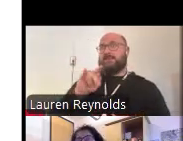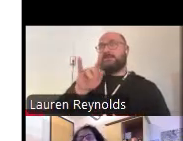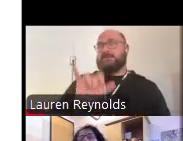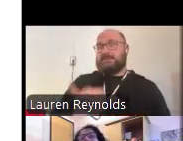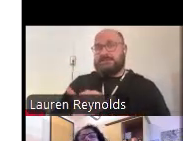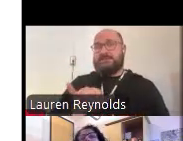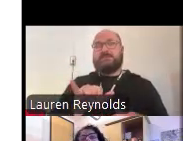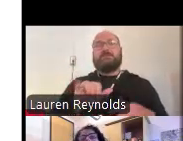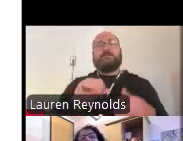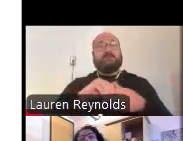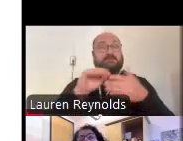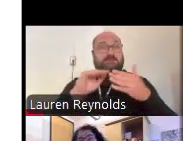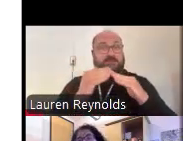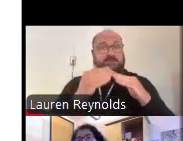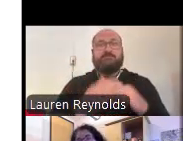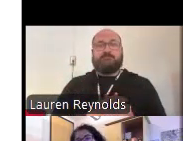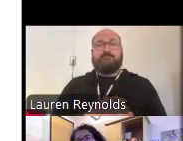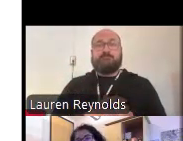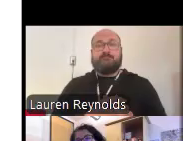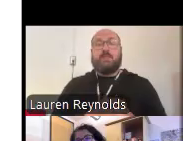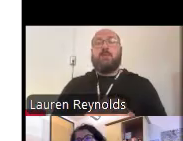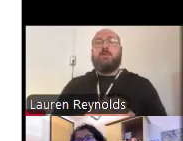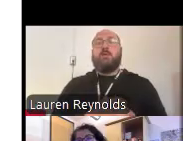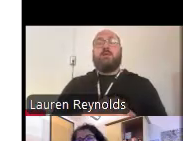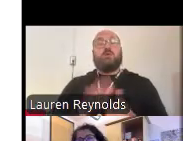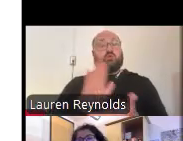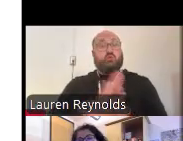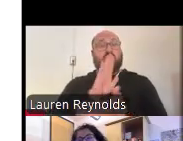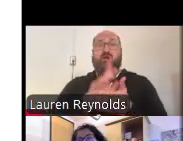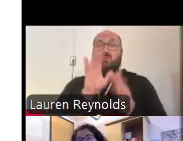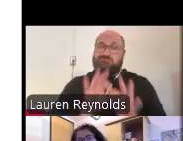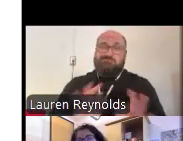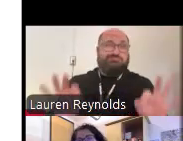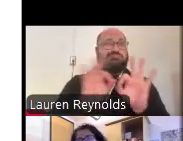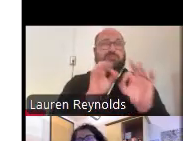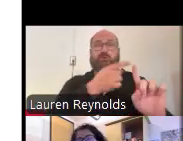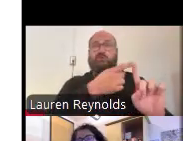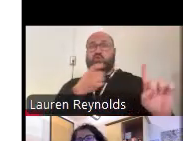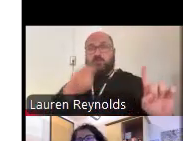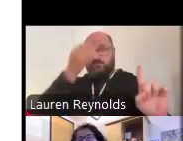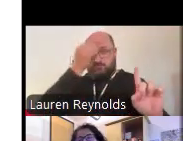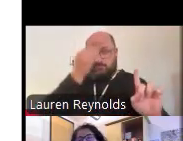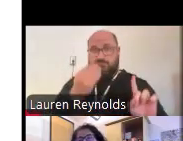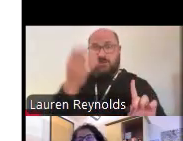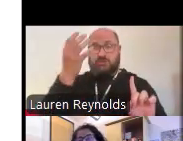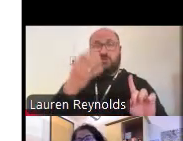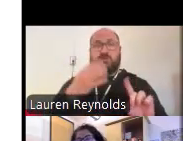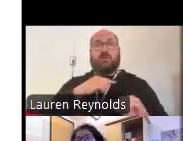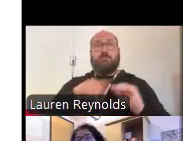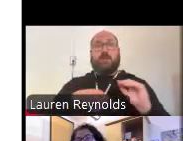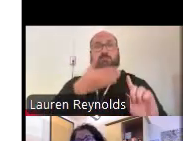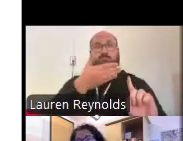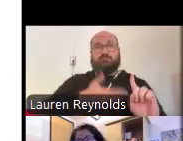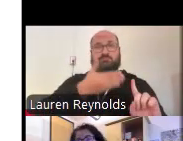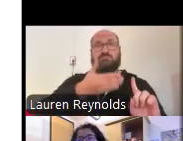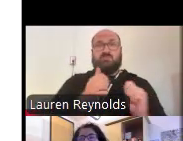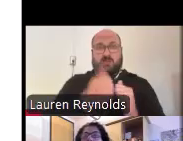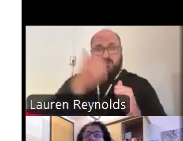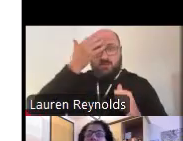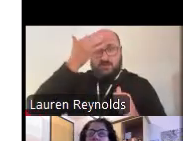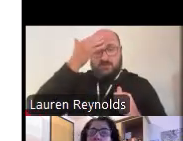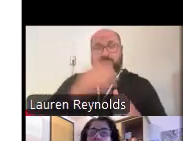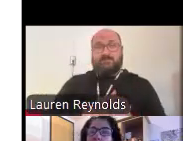status. Schools are a critical source of information on children with autism and remain a critical